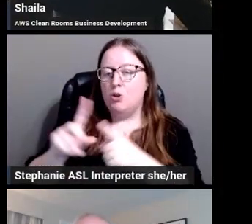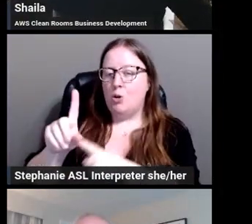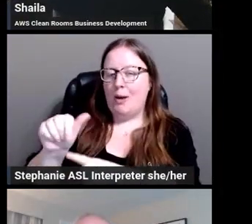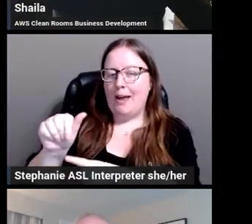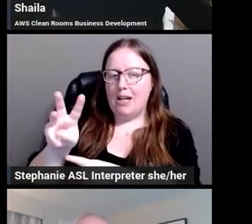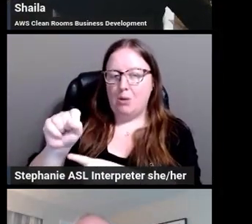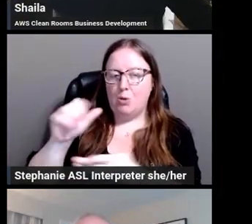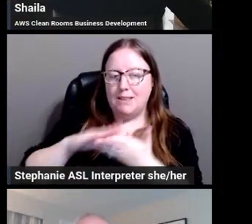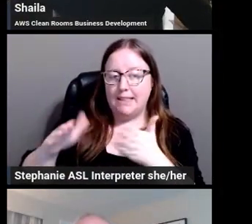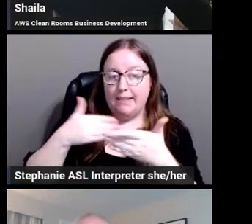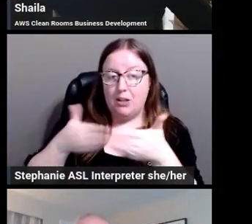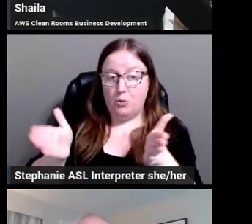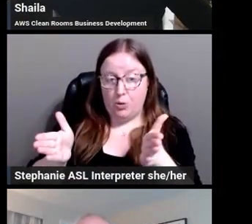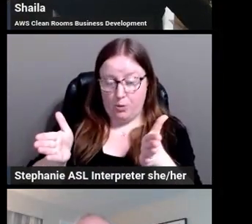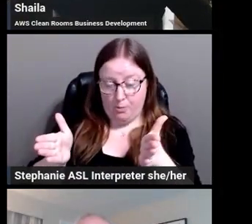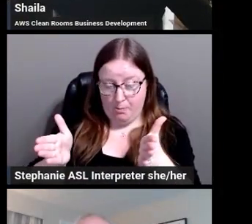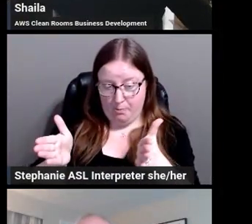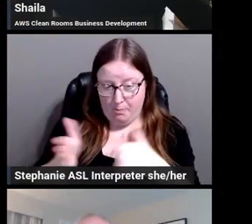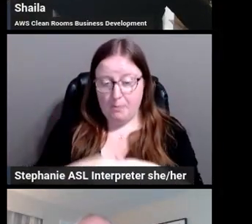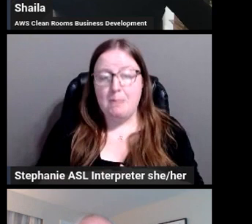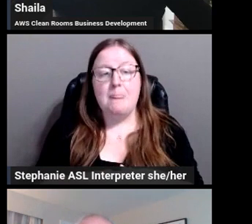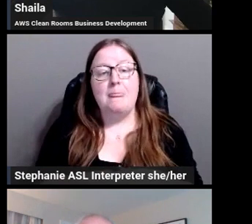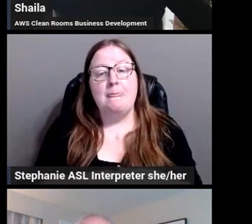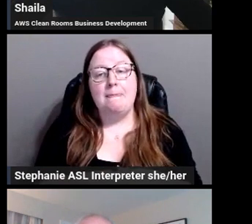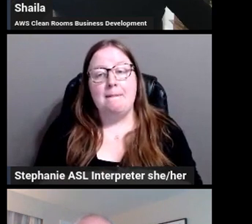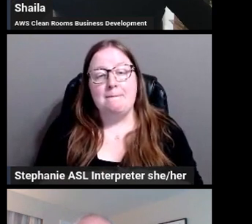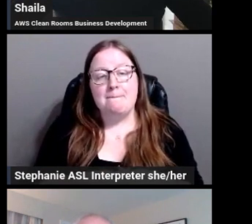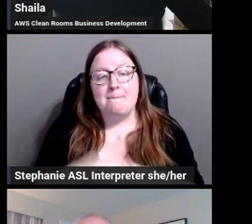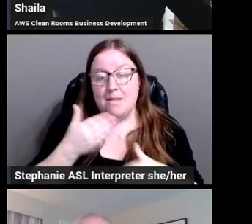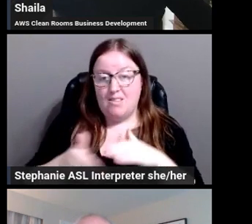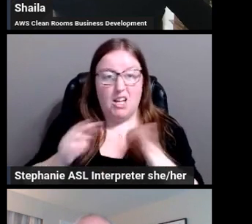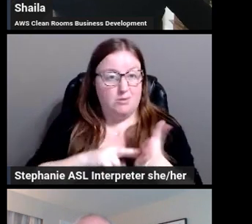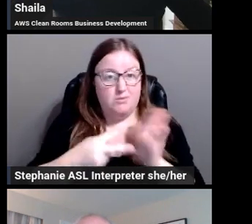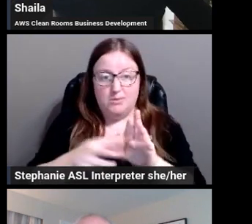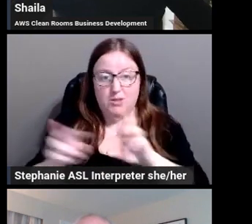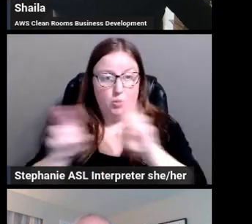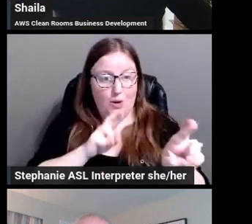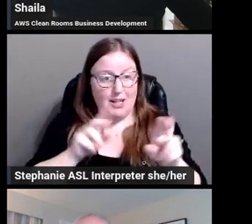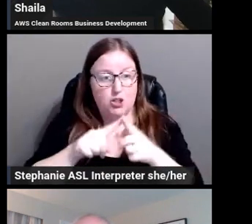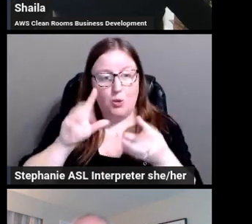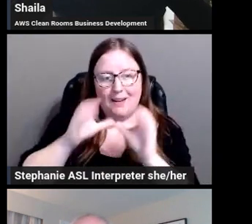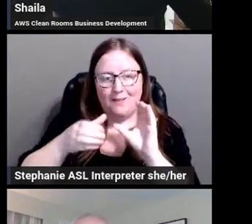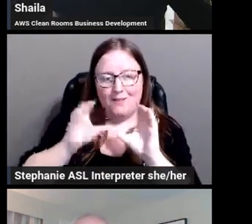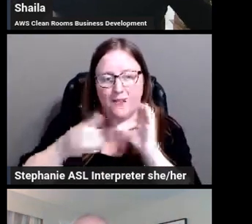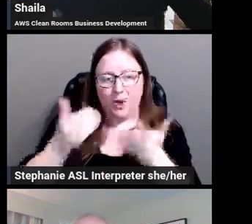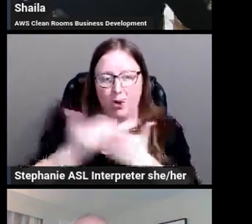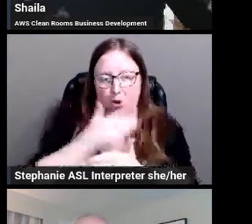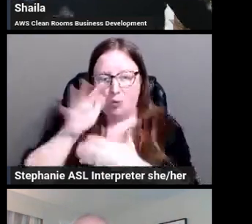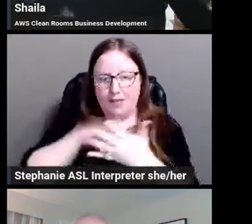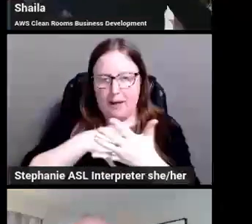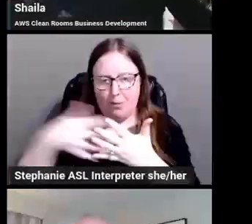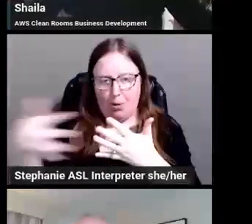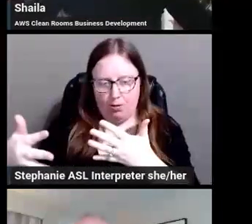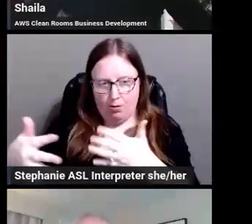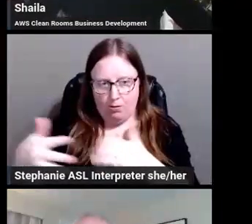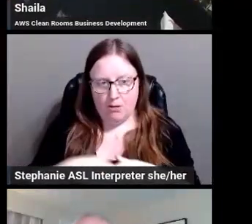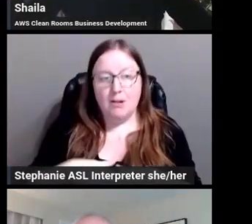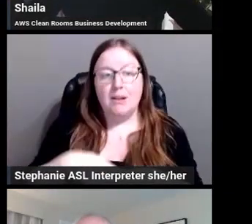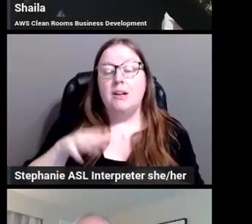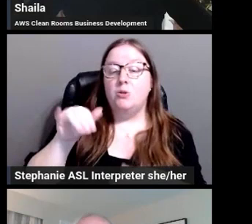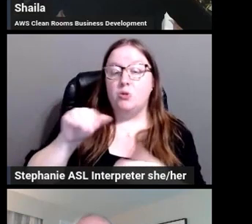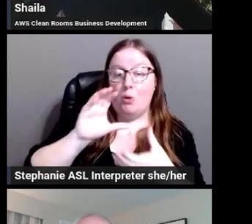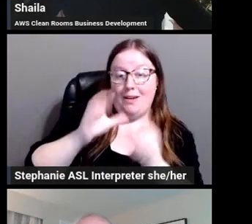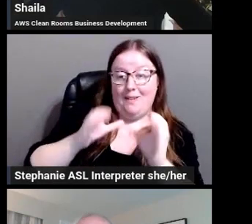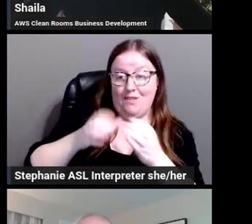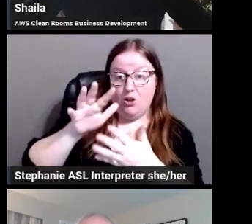Clean Room. And then you are ready to configure a new table. Now, a configure table is